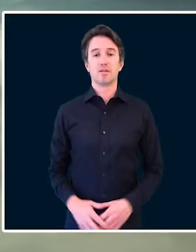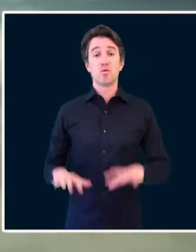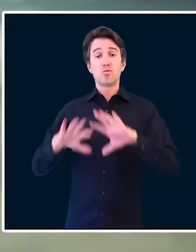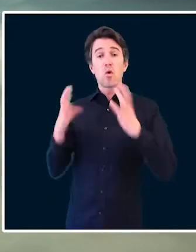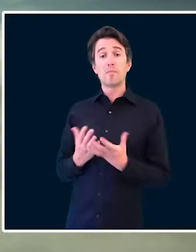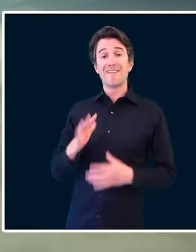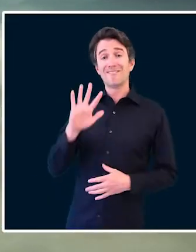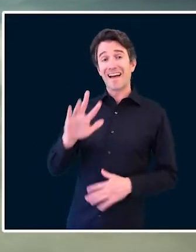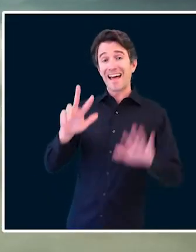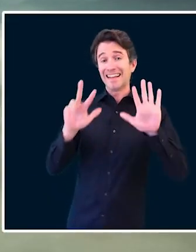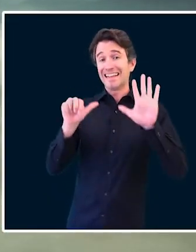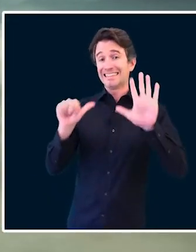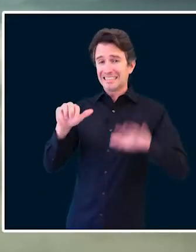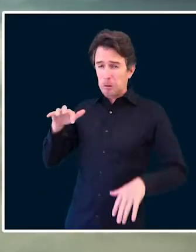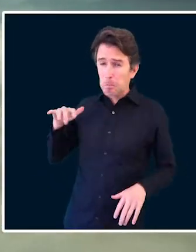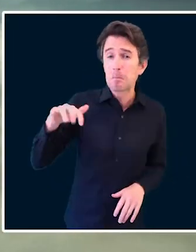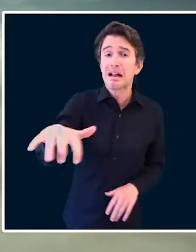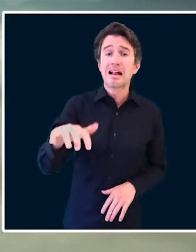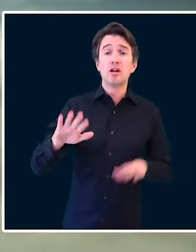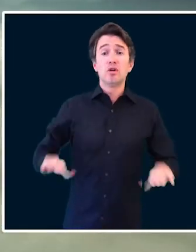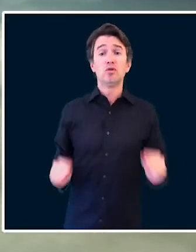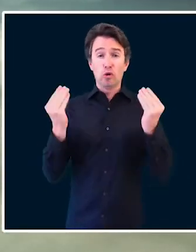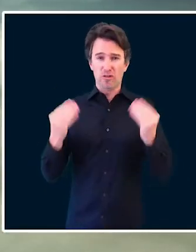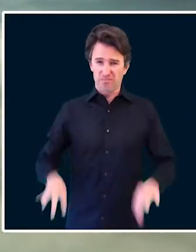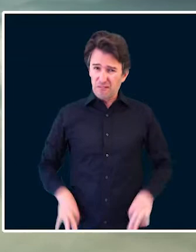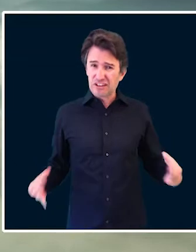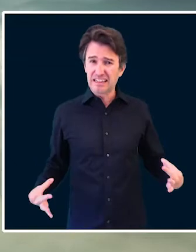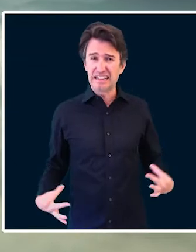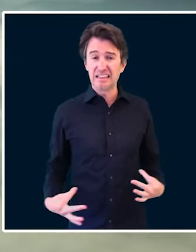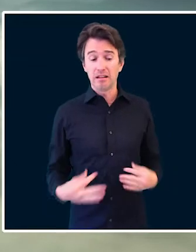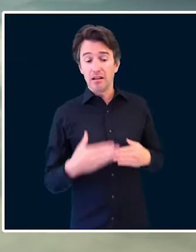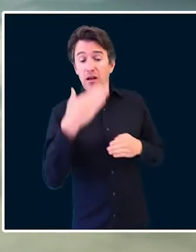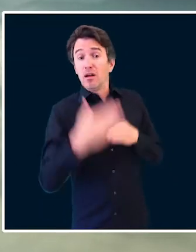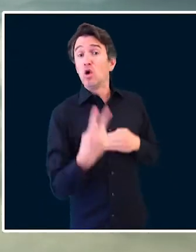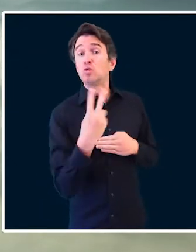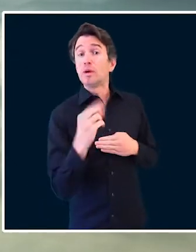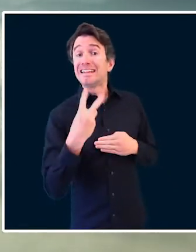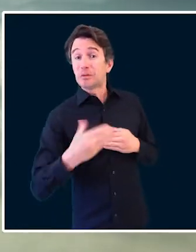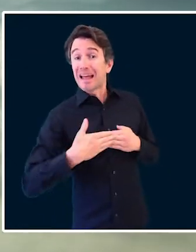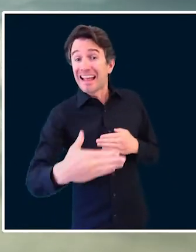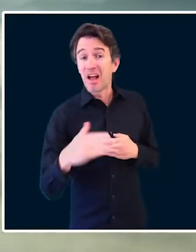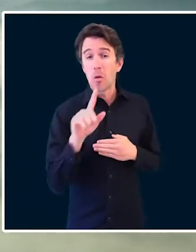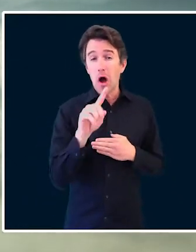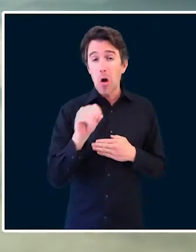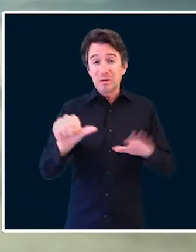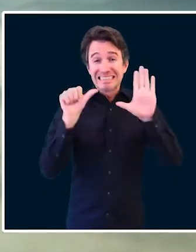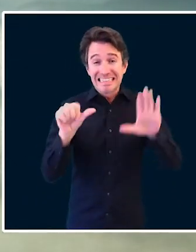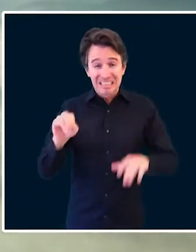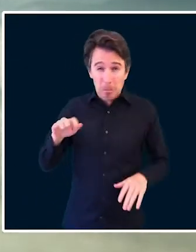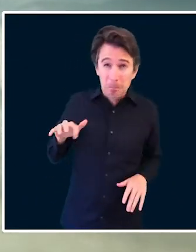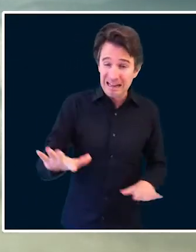Globally, 586 million children live in poverty. By the end of 2020, COVID-19 could push